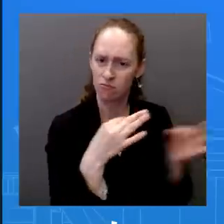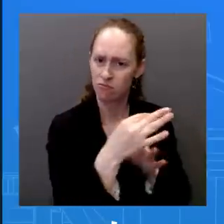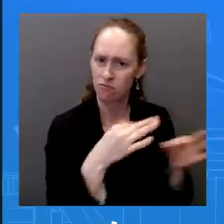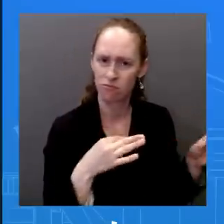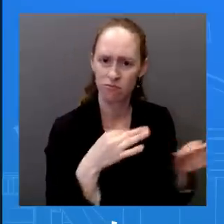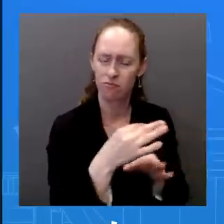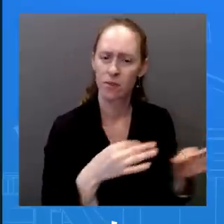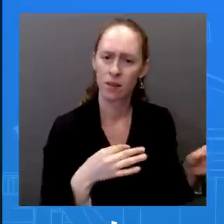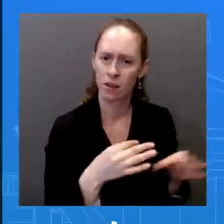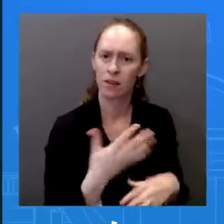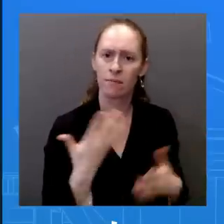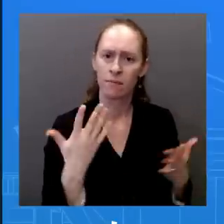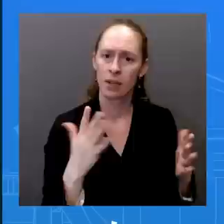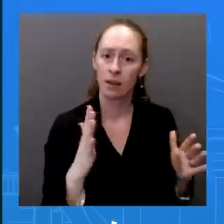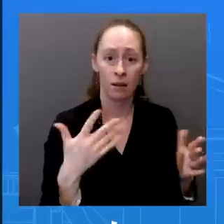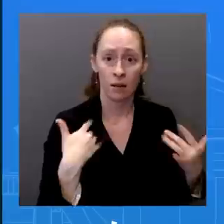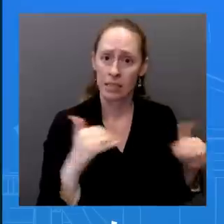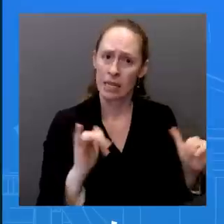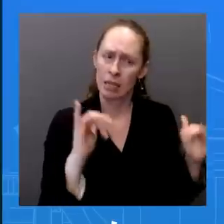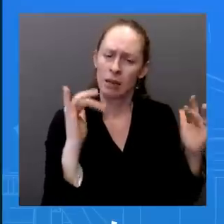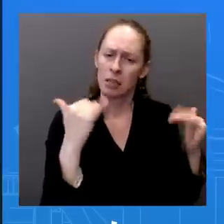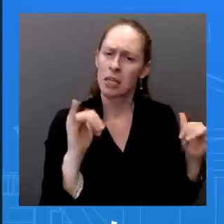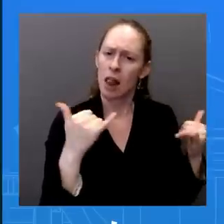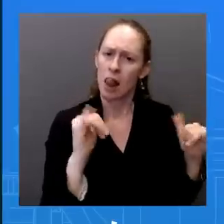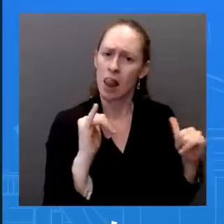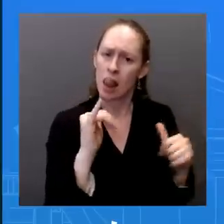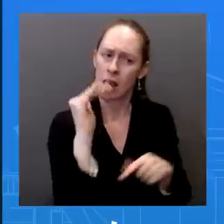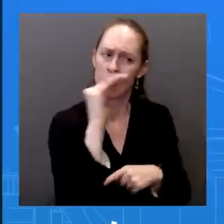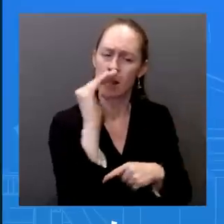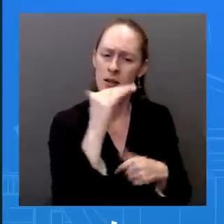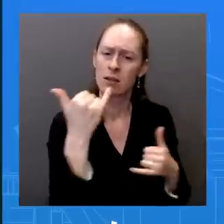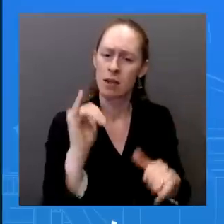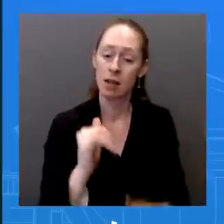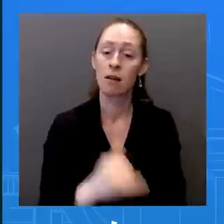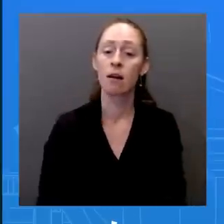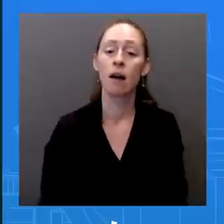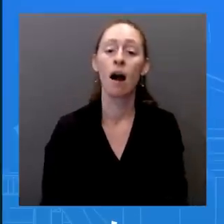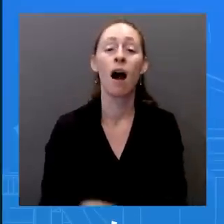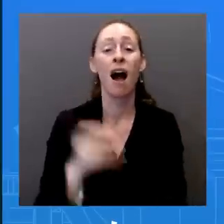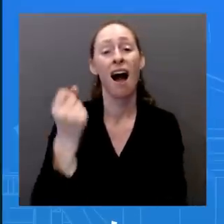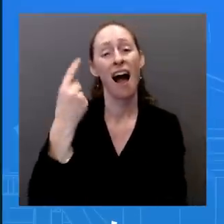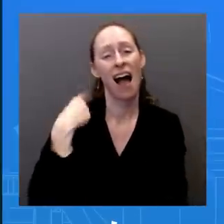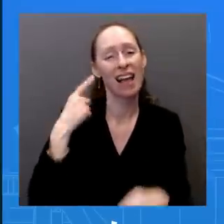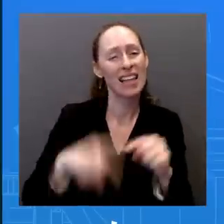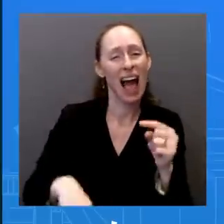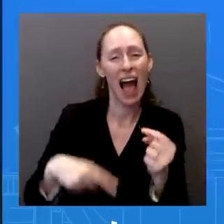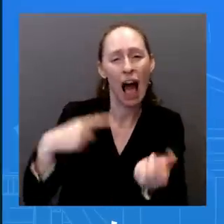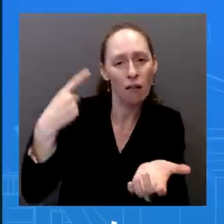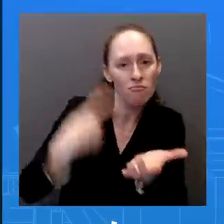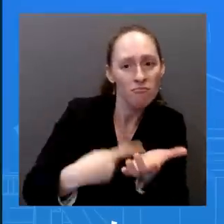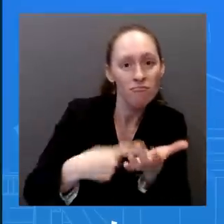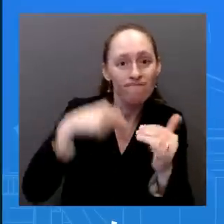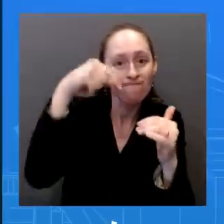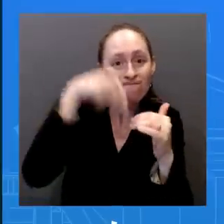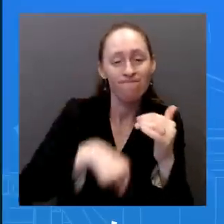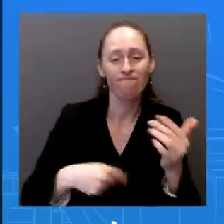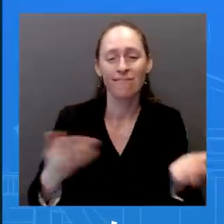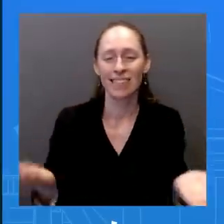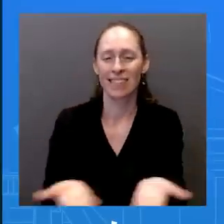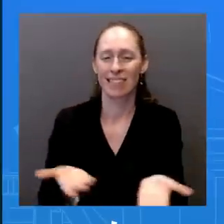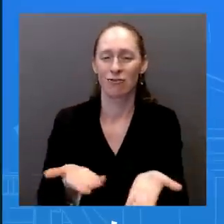continuing. I won't say more from this podium about the precise details and nature of them so I can protect the possibility that they will